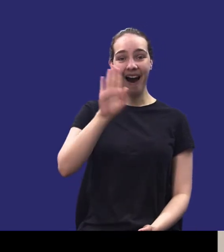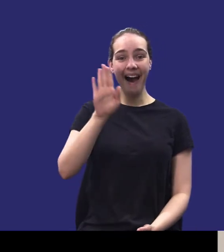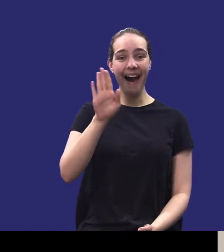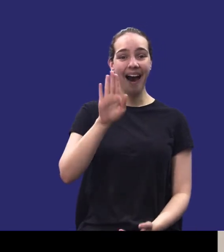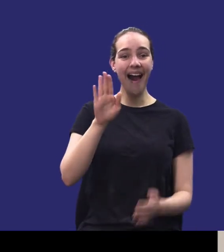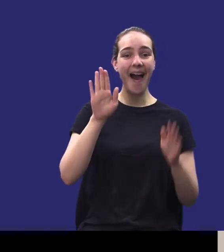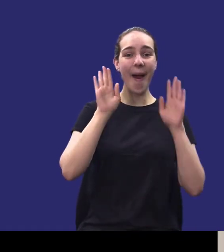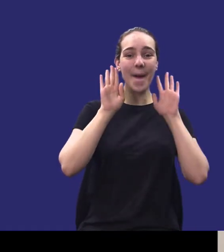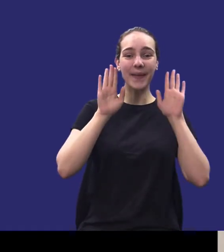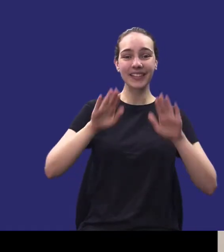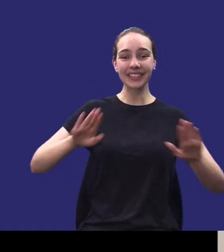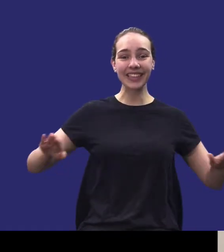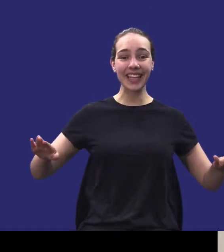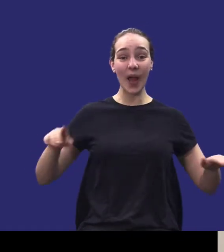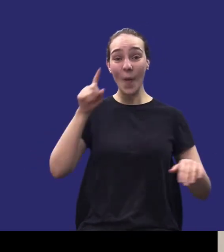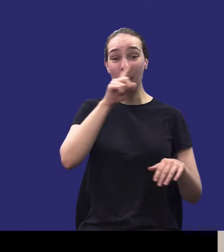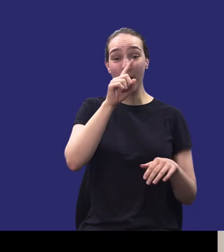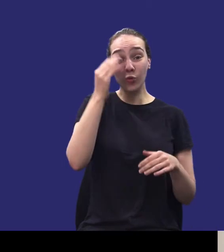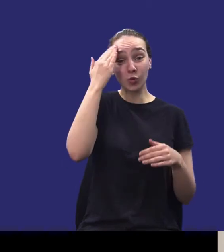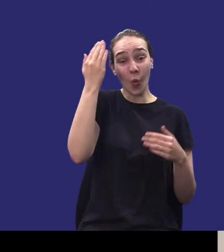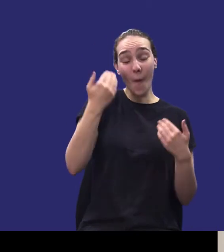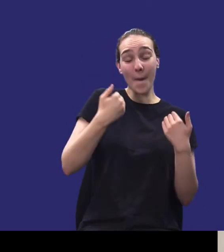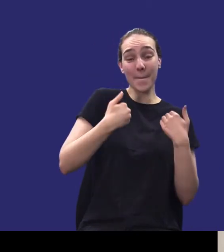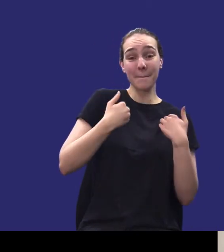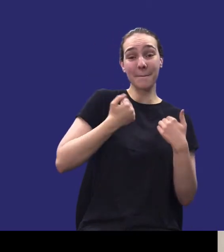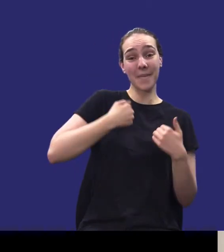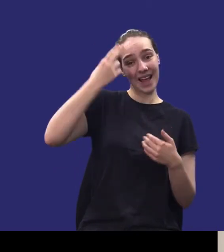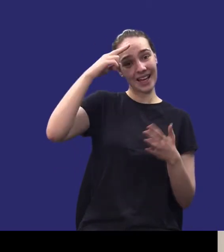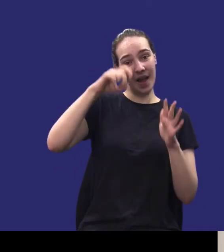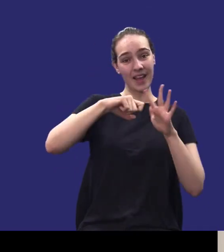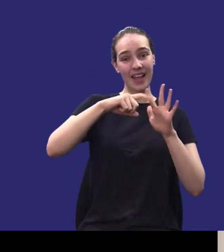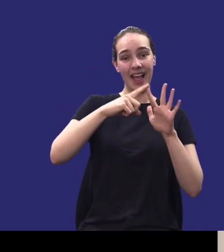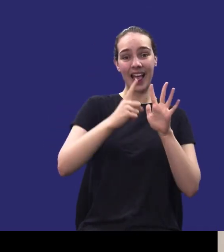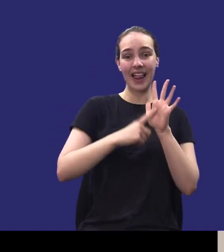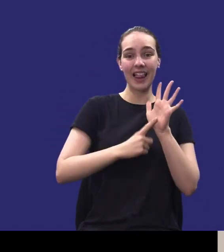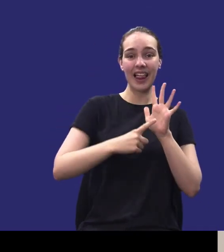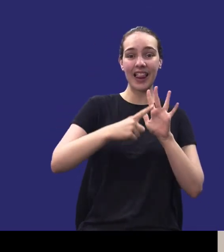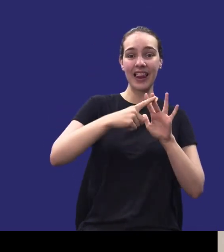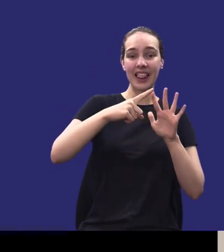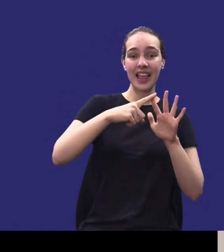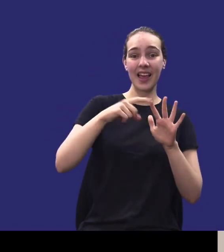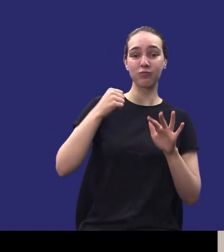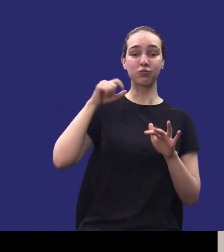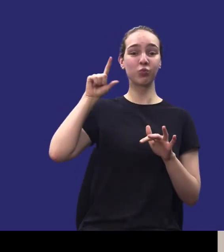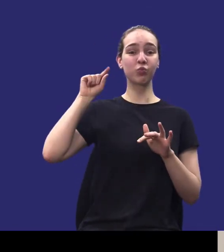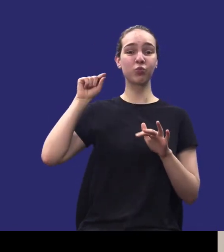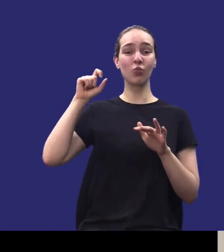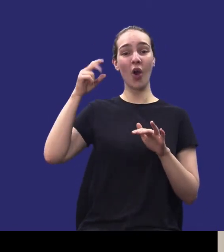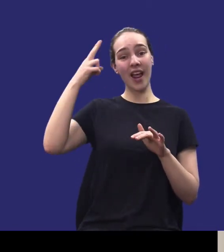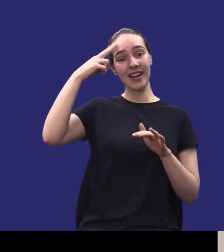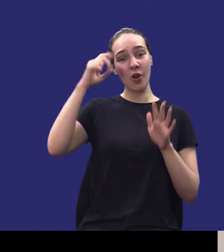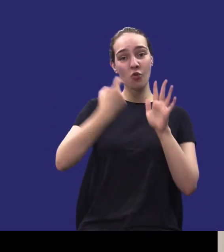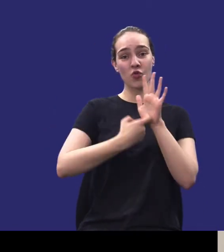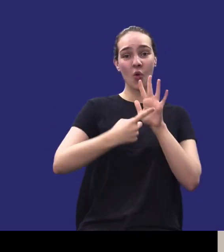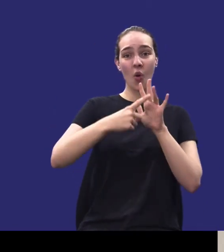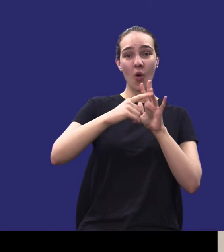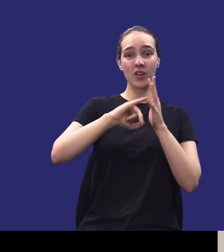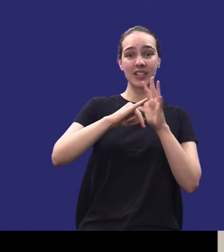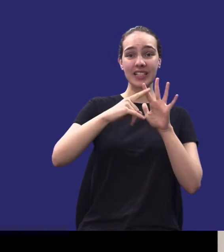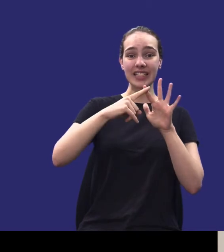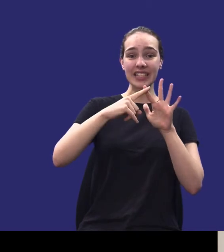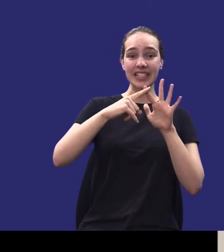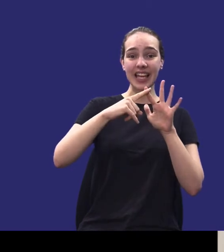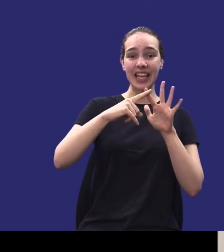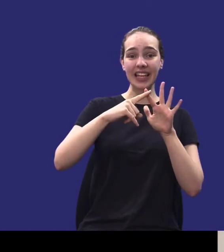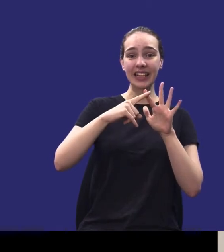Hi, amazing kids. For those of you that don't know me, my name is Kelly. My beautiful red bird is Rosie, and the beautiful green one